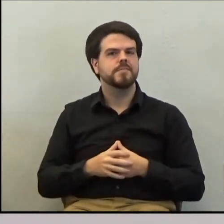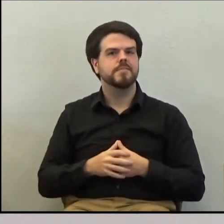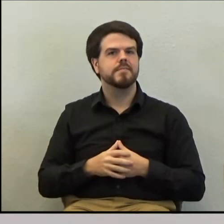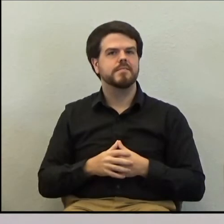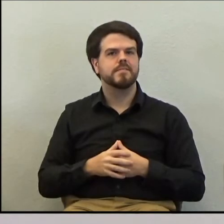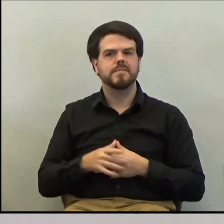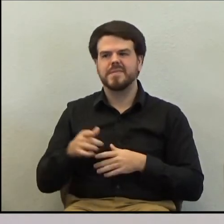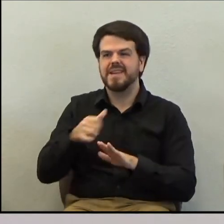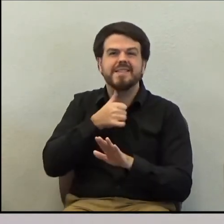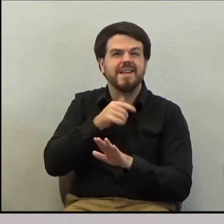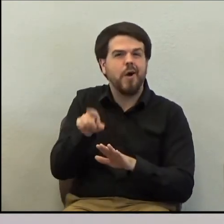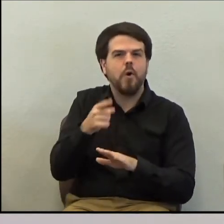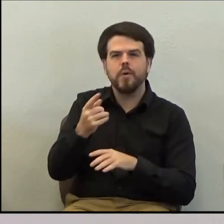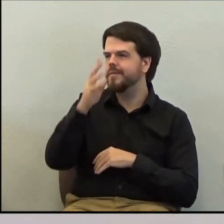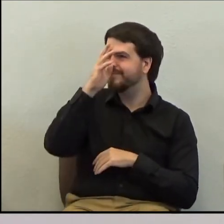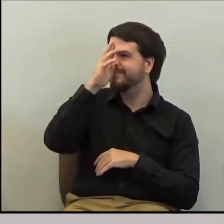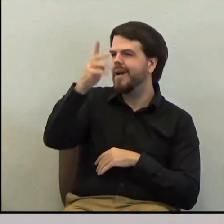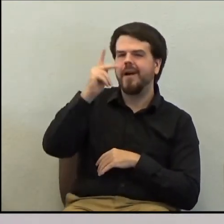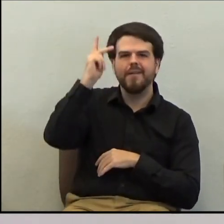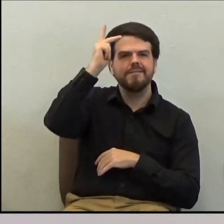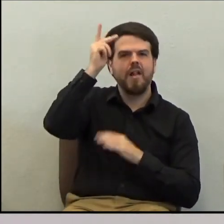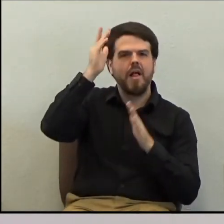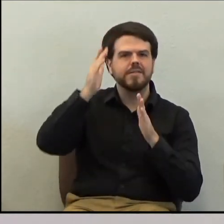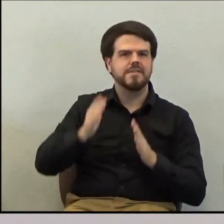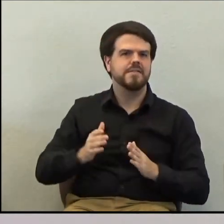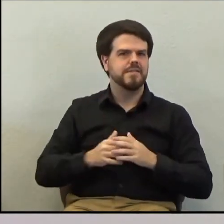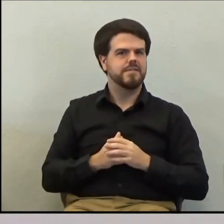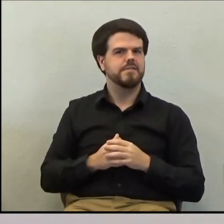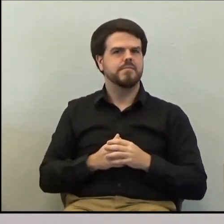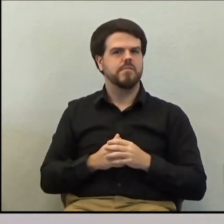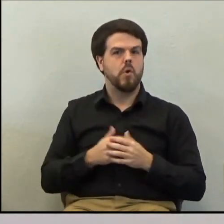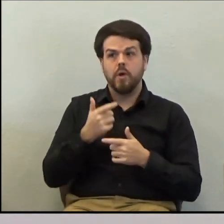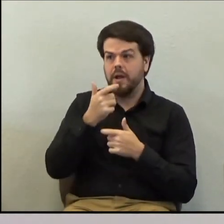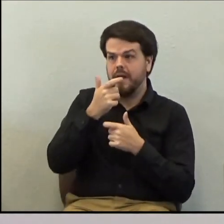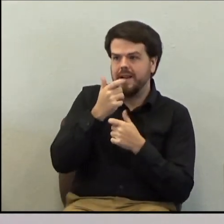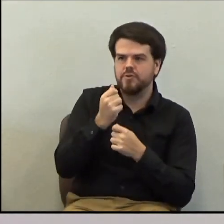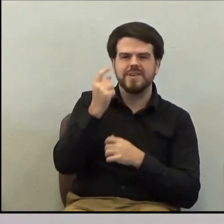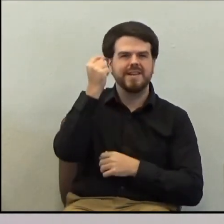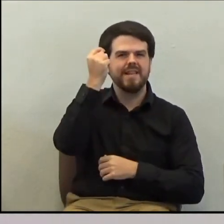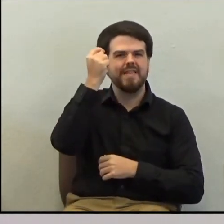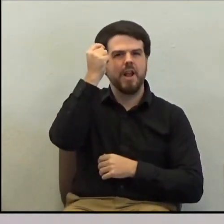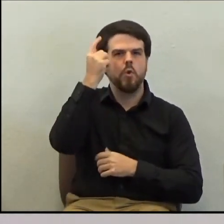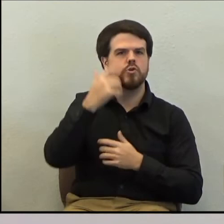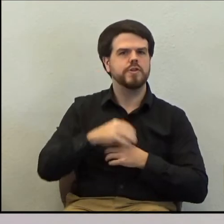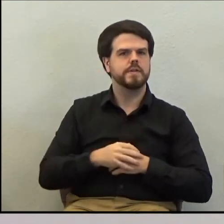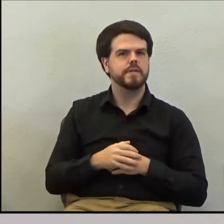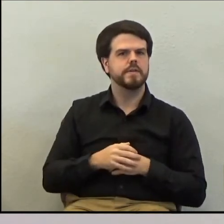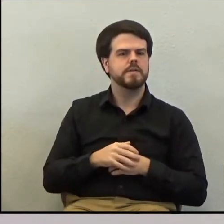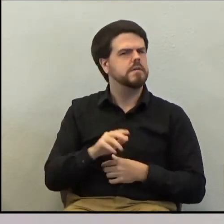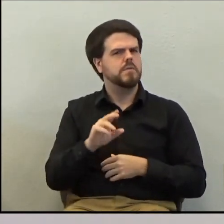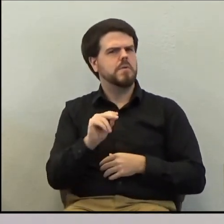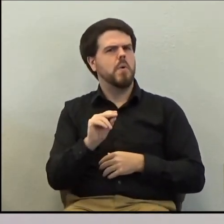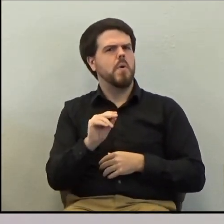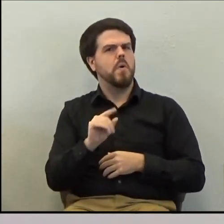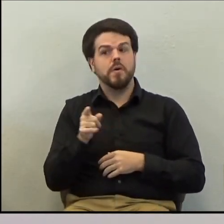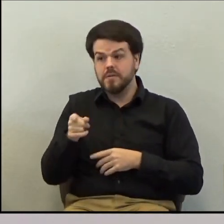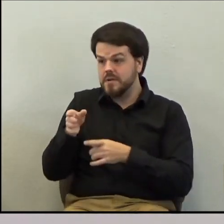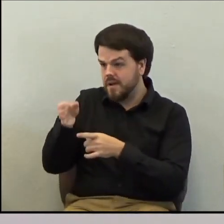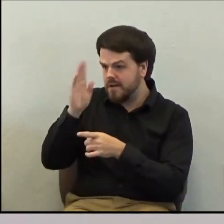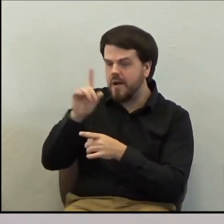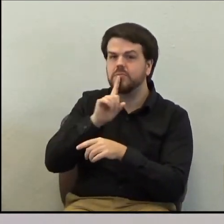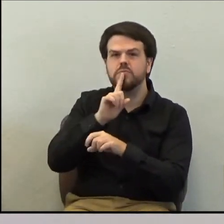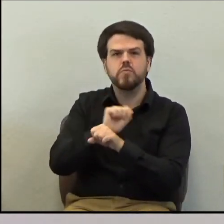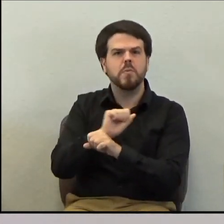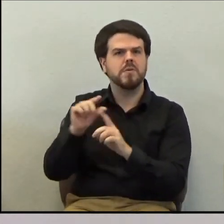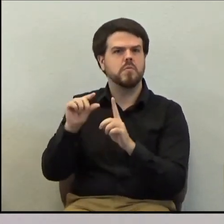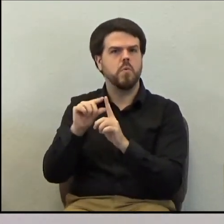You didn't hear the words of philosophers or interesting theologians. You heard God's very word from us,